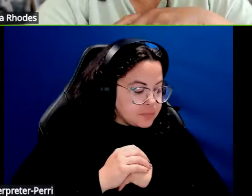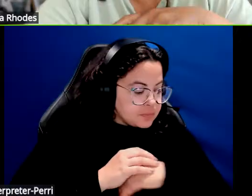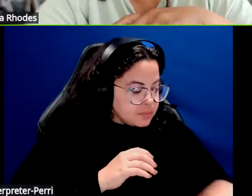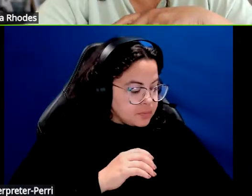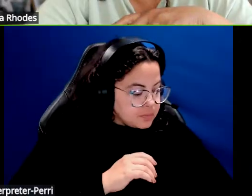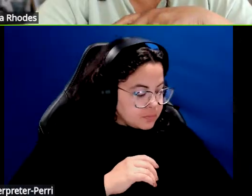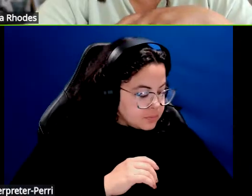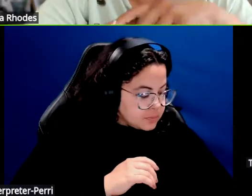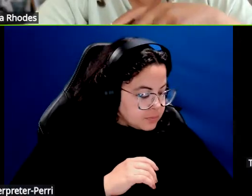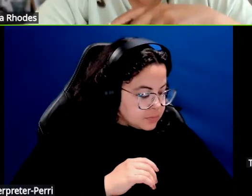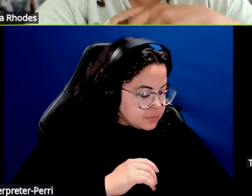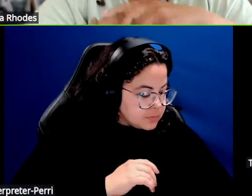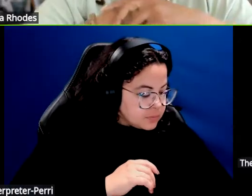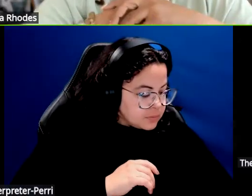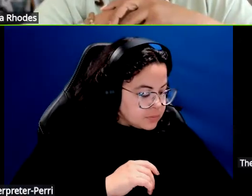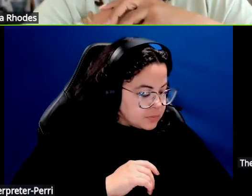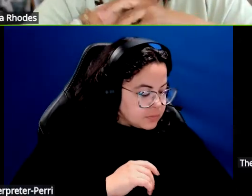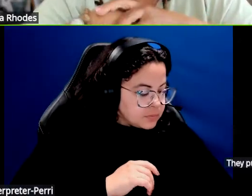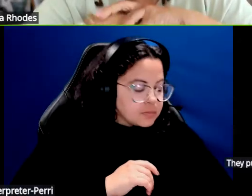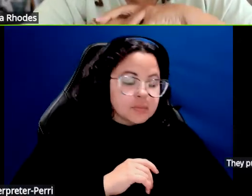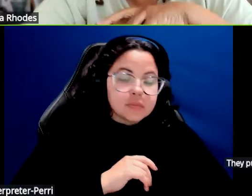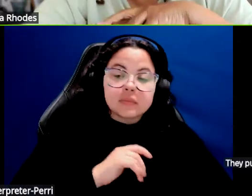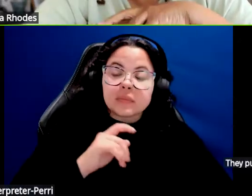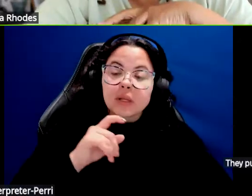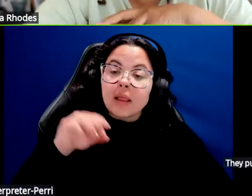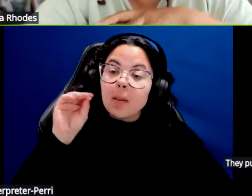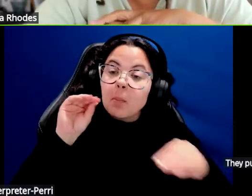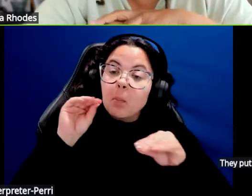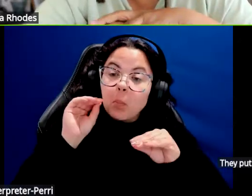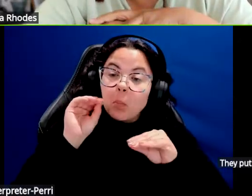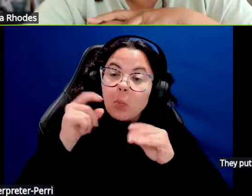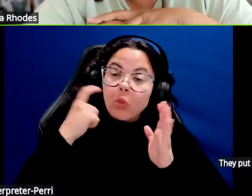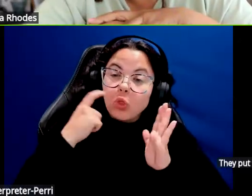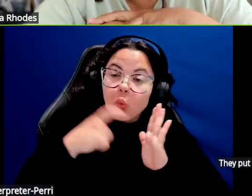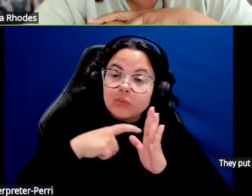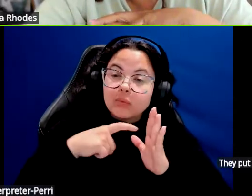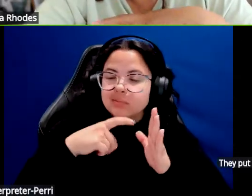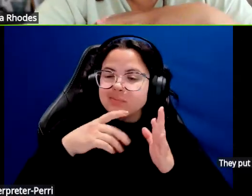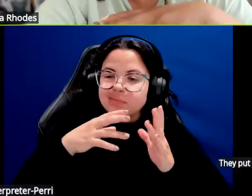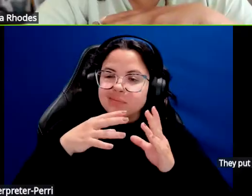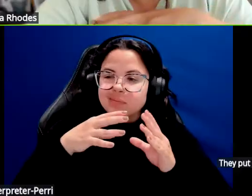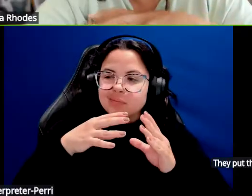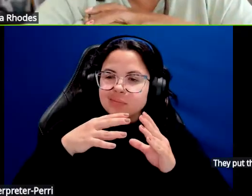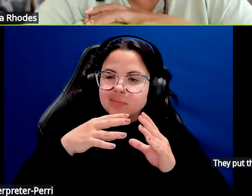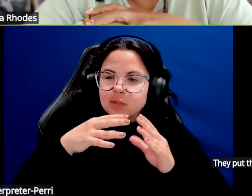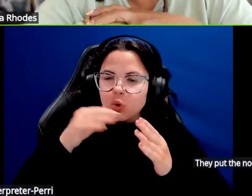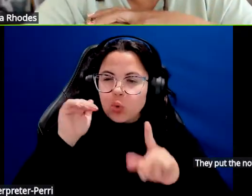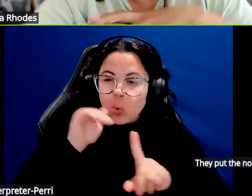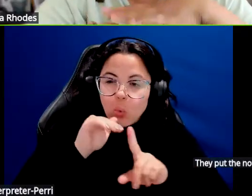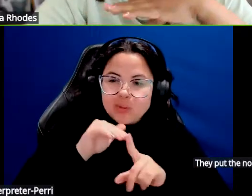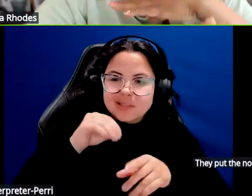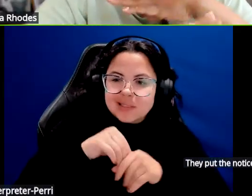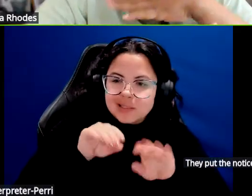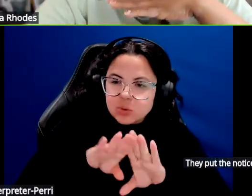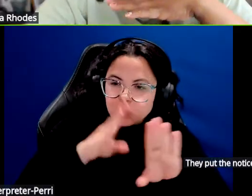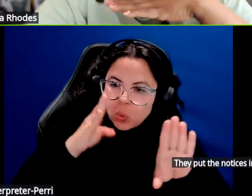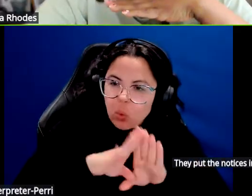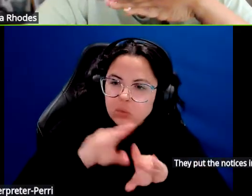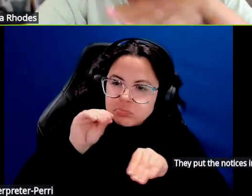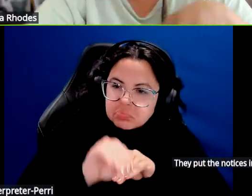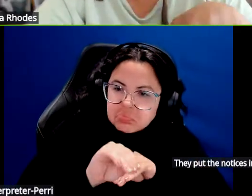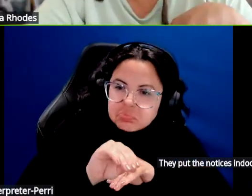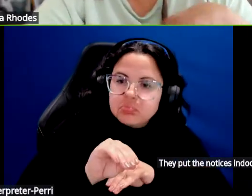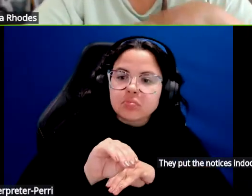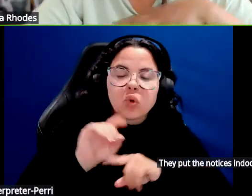the notices indoors. So once they start laying, I guess they're